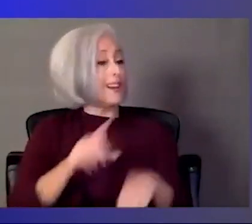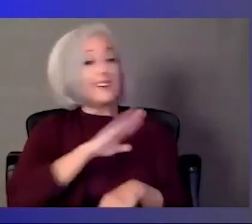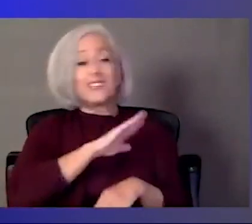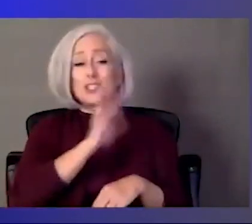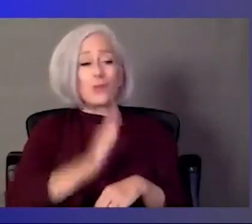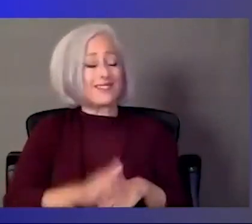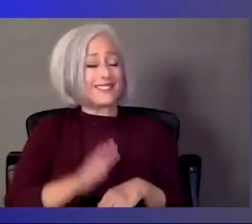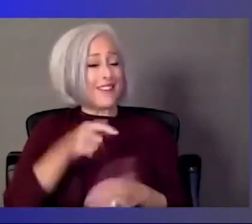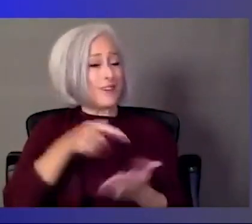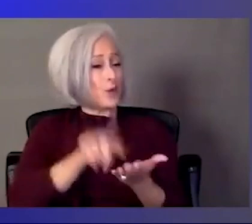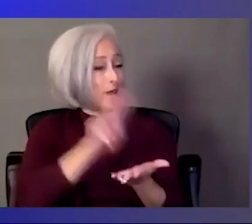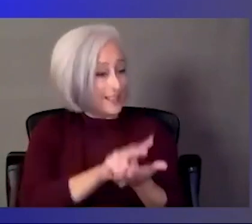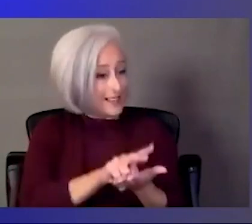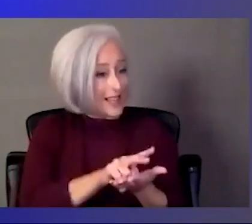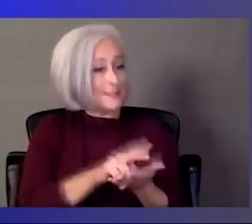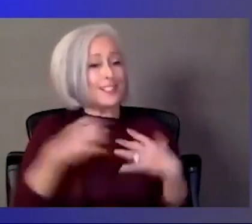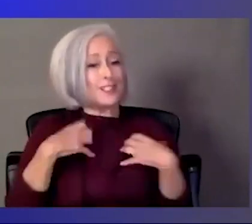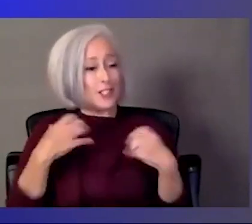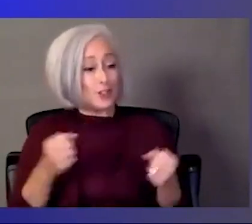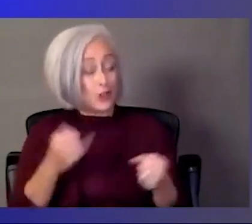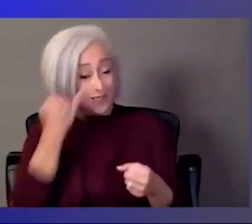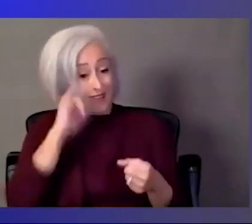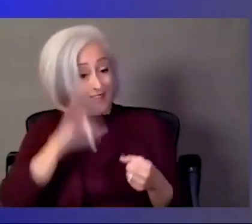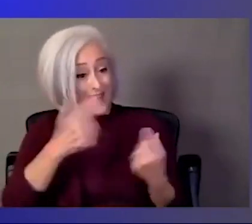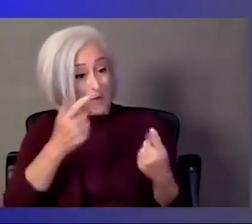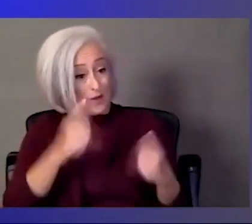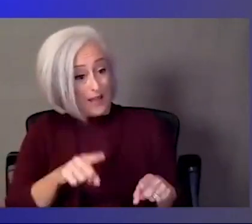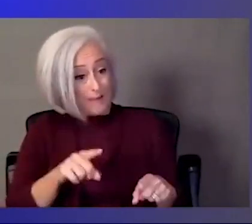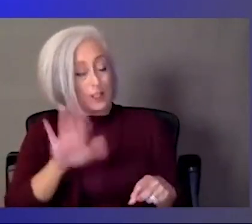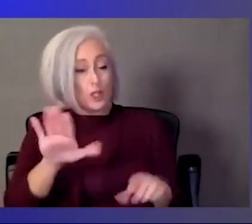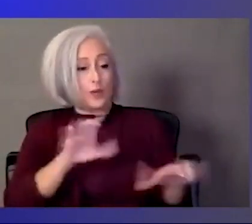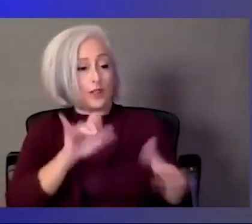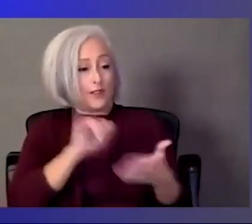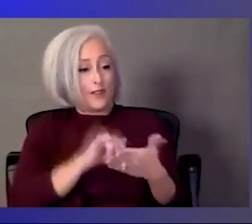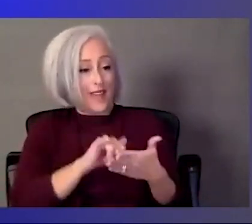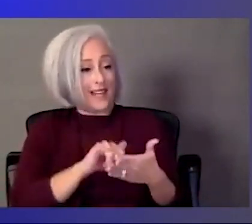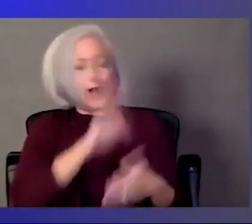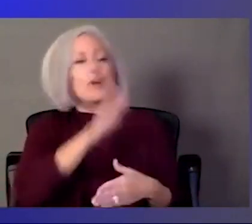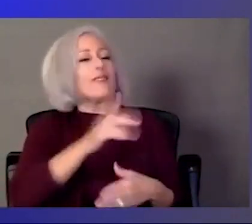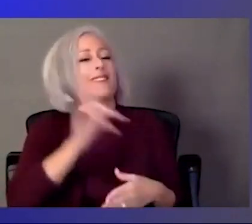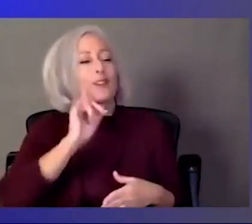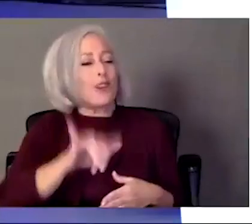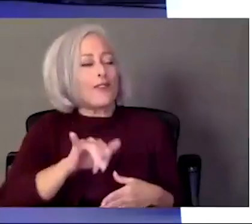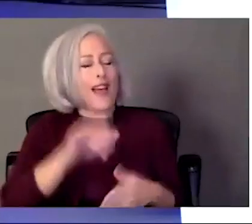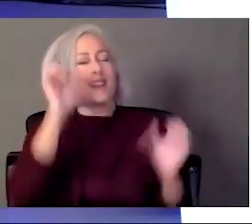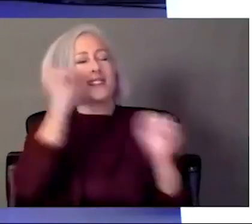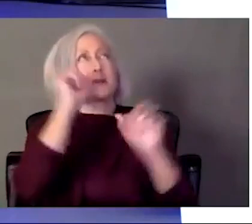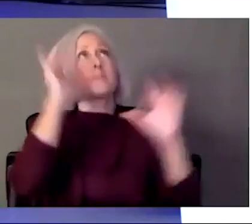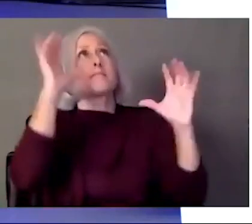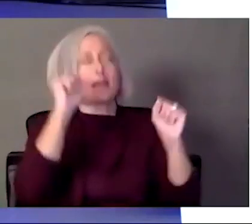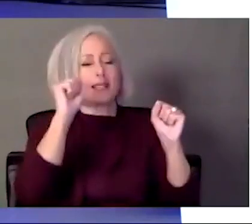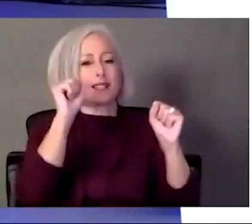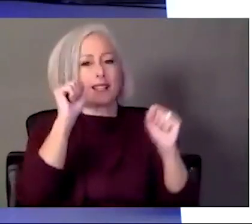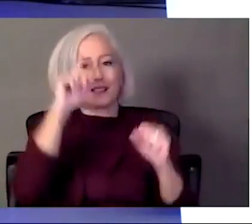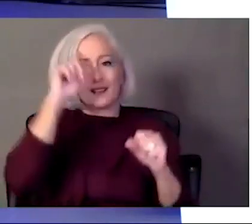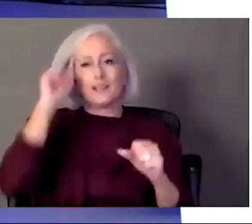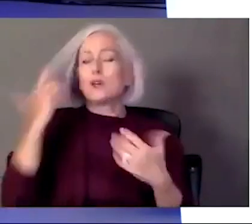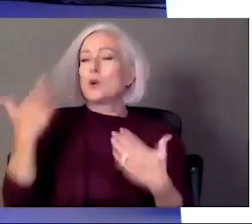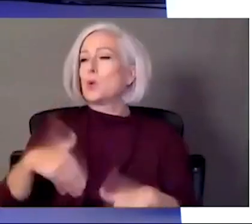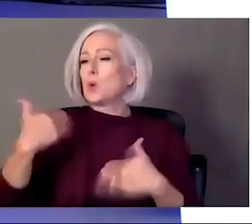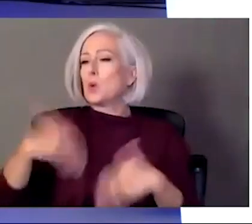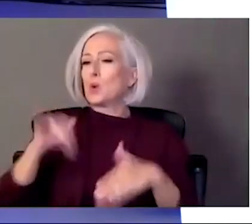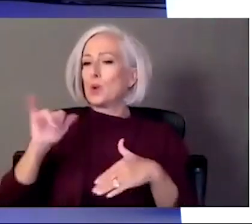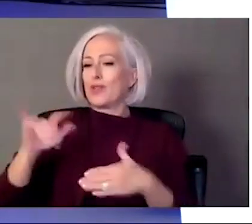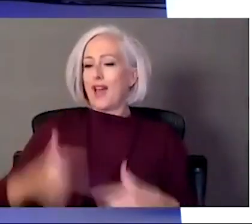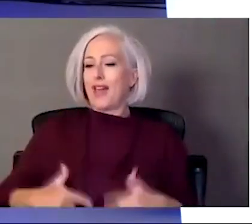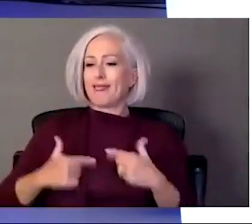relapse, she would have done it several years ago. That's unheard of, that's remarkable. Death, life. Yes. Science. That's